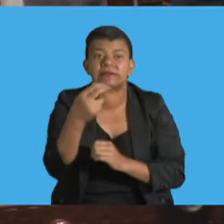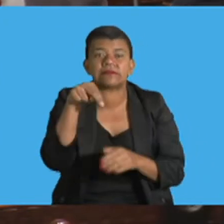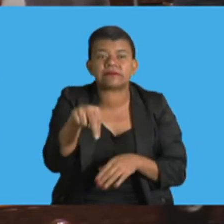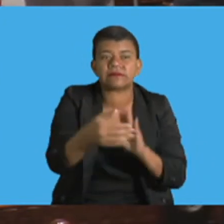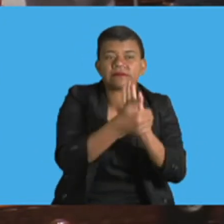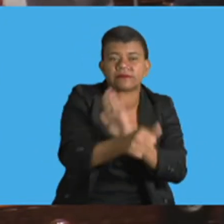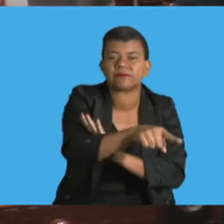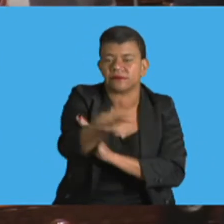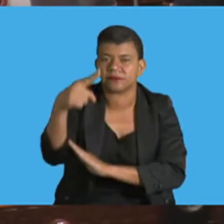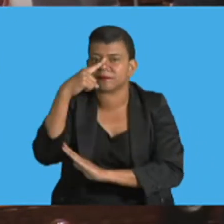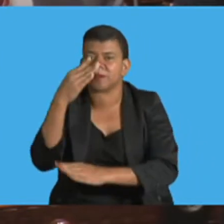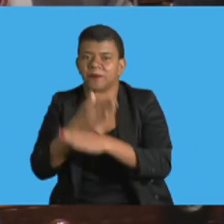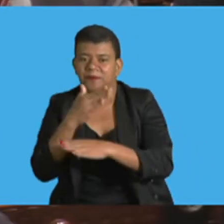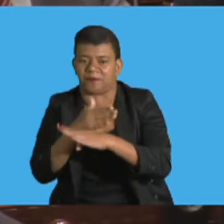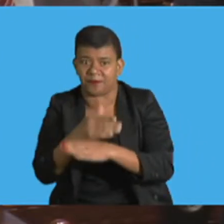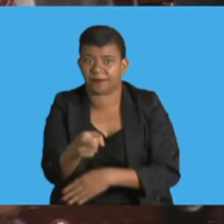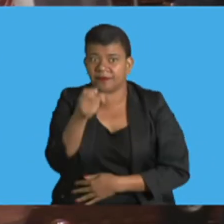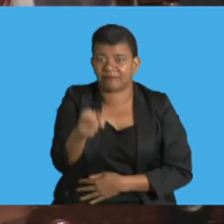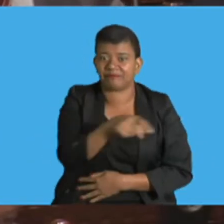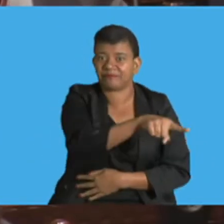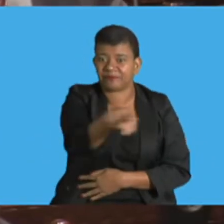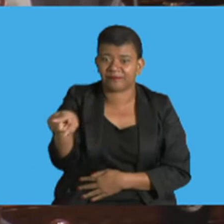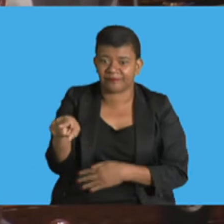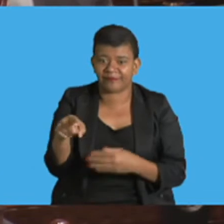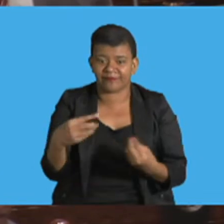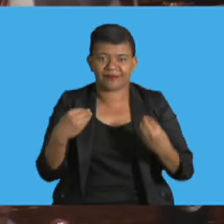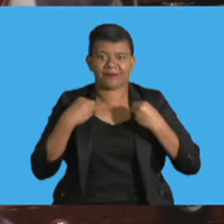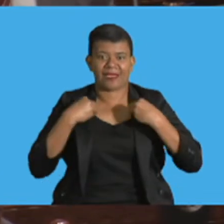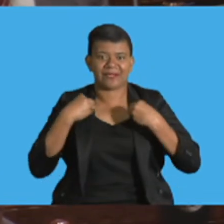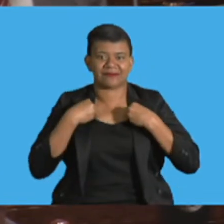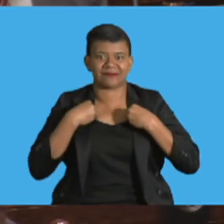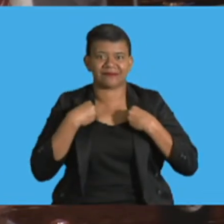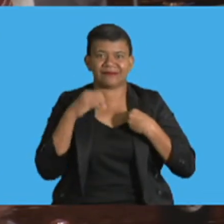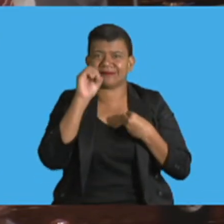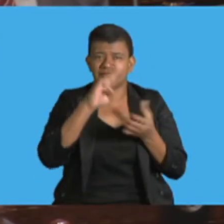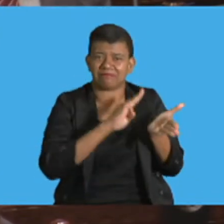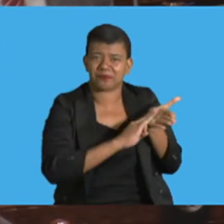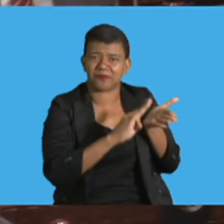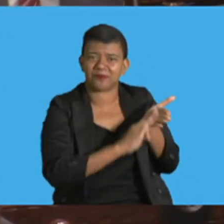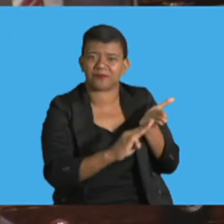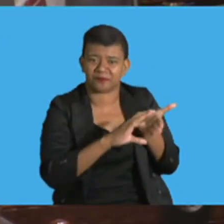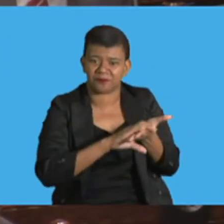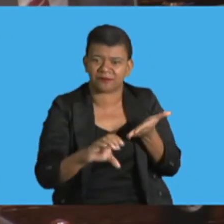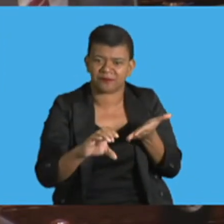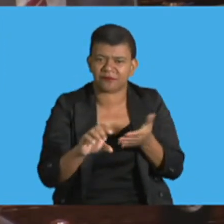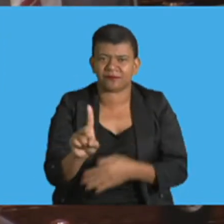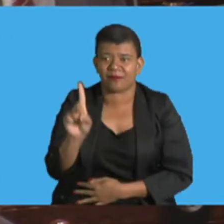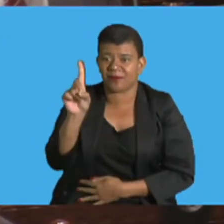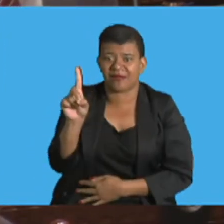if we have a company that may have a gross turnover of, say, $10 million, being attended by one particular FRCS